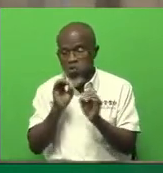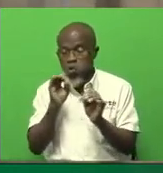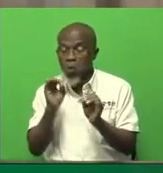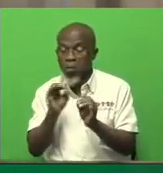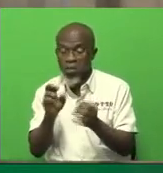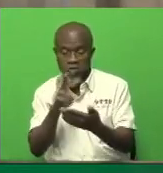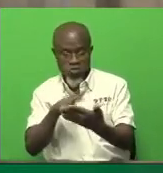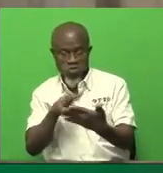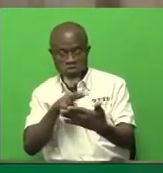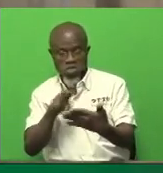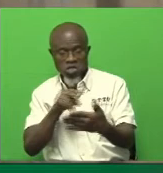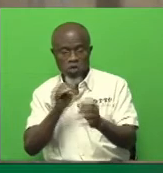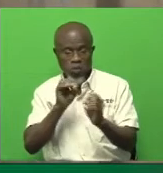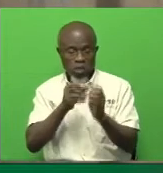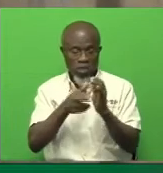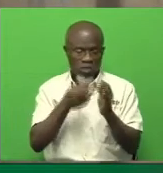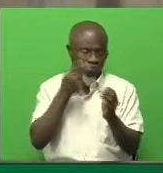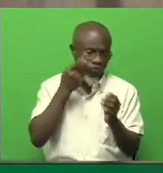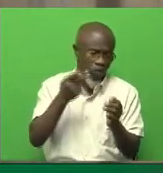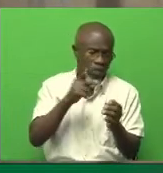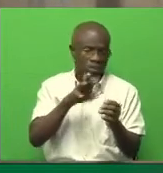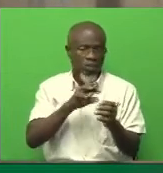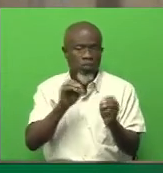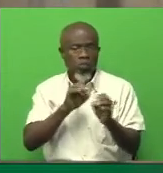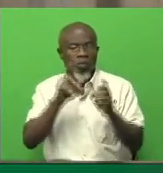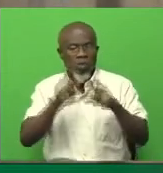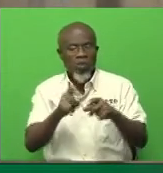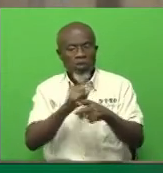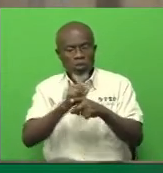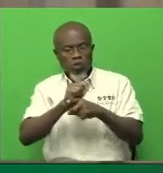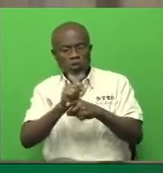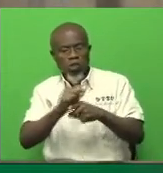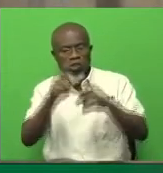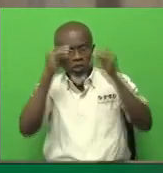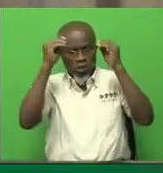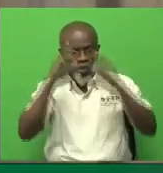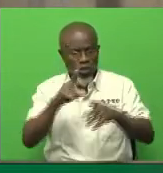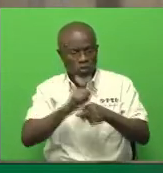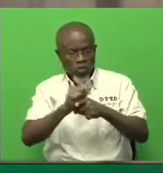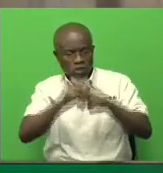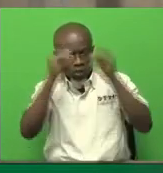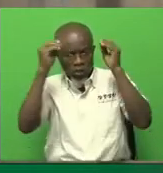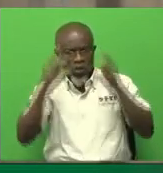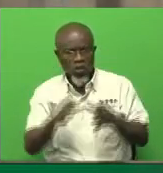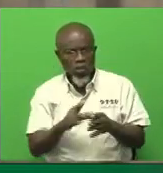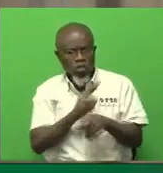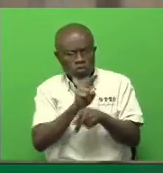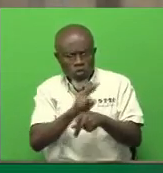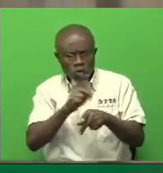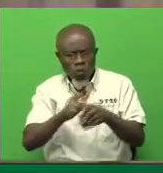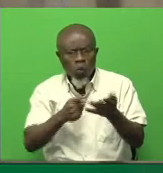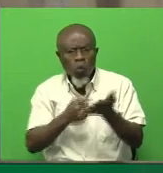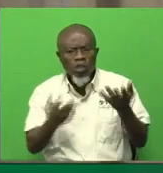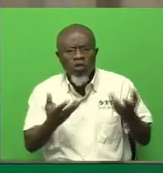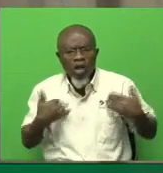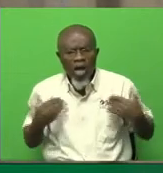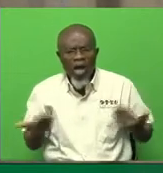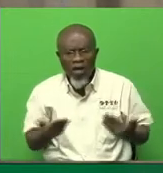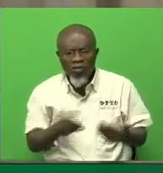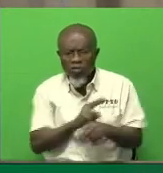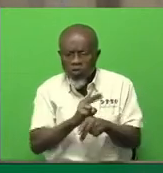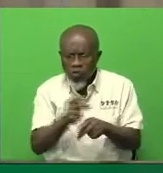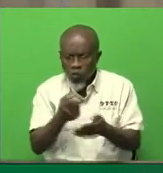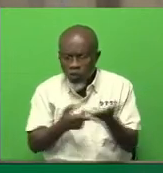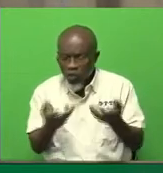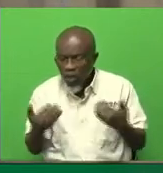rushing around now we have to train teachers we have to train teachers up optimize what was already there if you know bad spend money you're not going